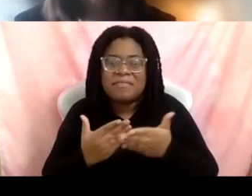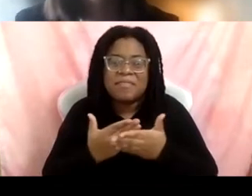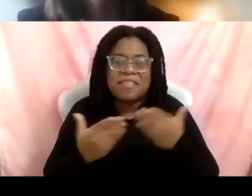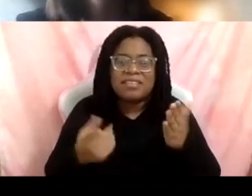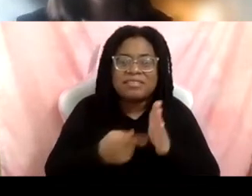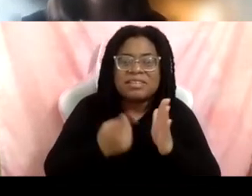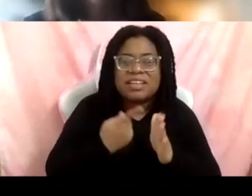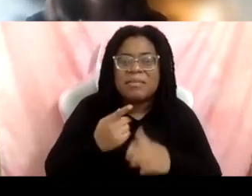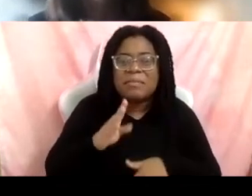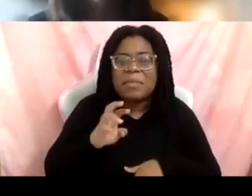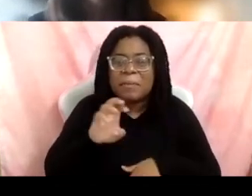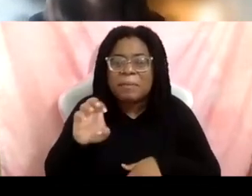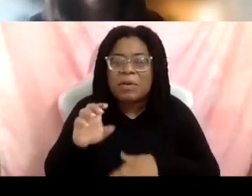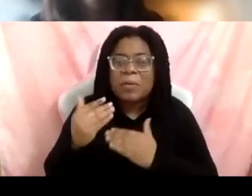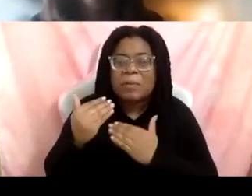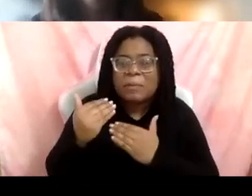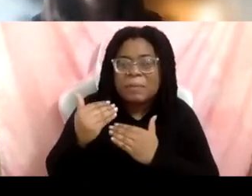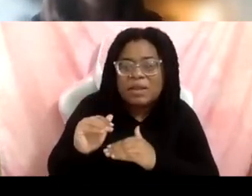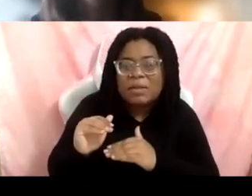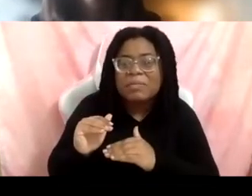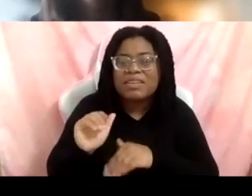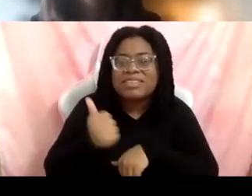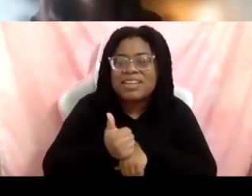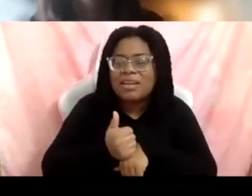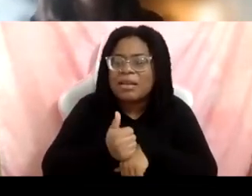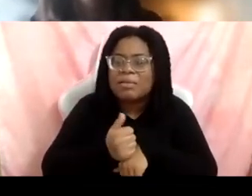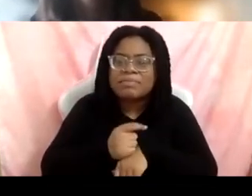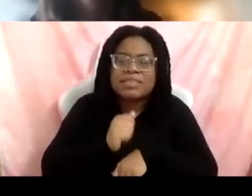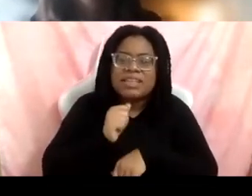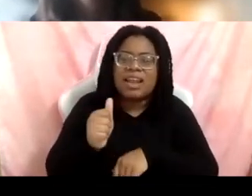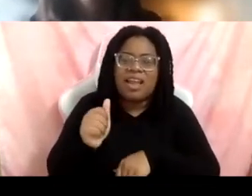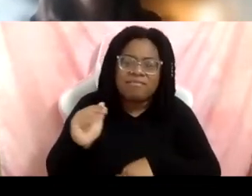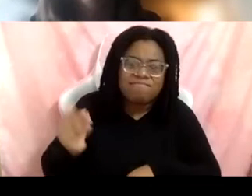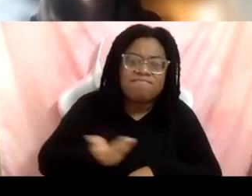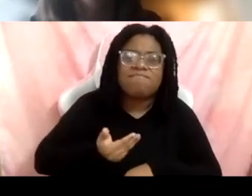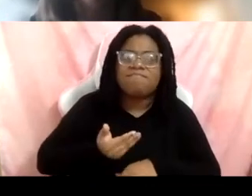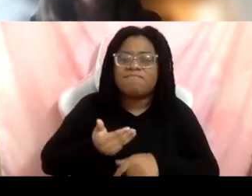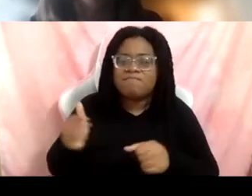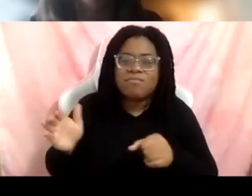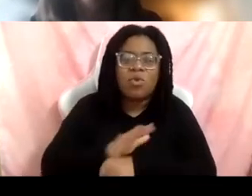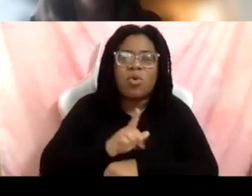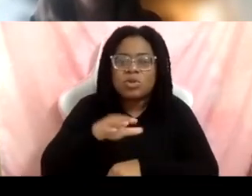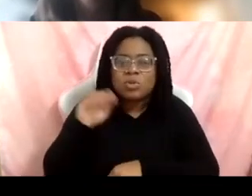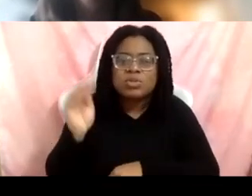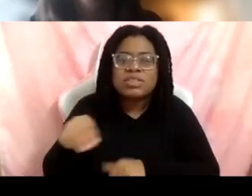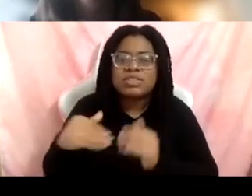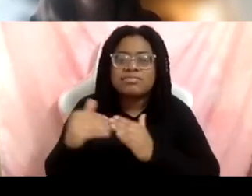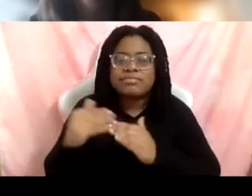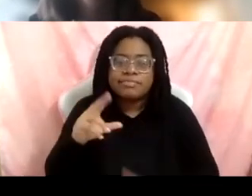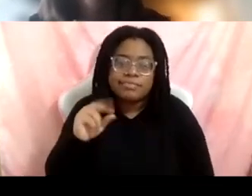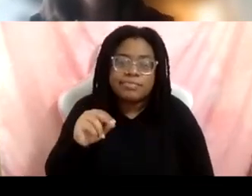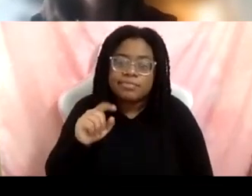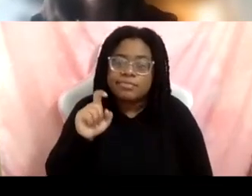bare minimum is set up, but you don't feel welcome 100%. It's not like I feel 100% comfortable in this environment. No, I have hurdles I constantly have